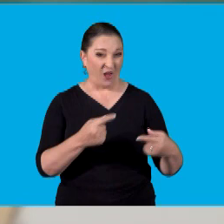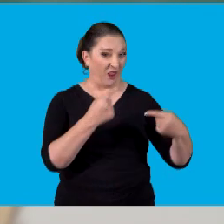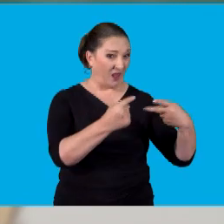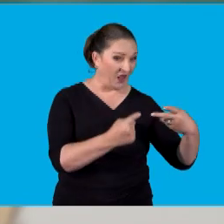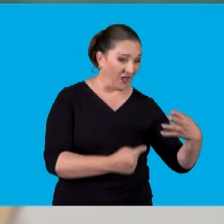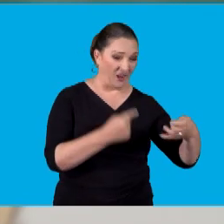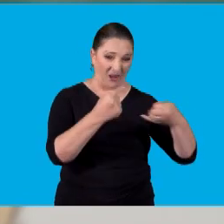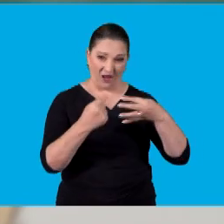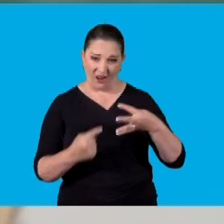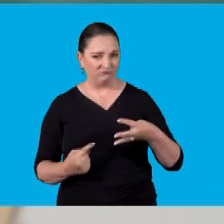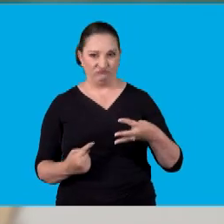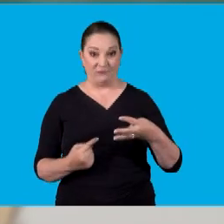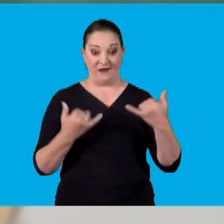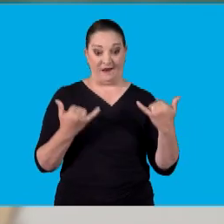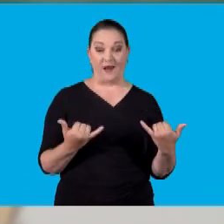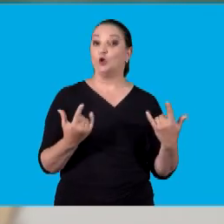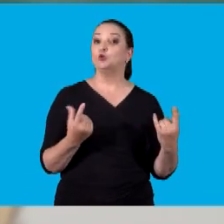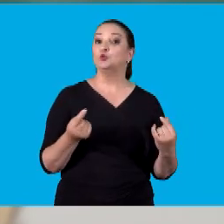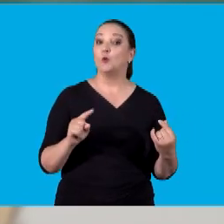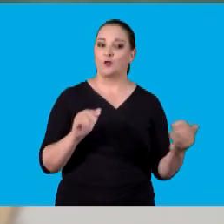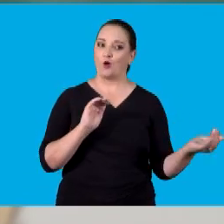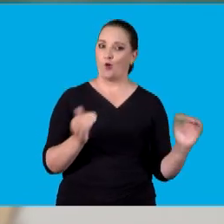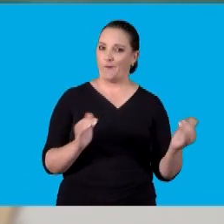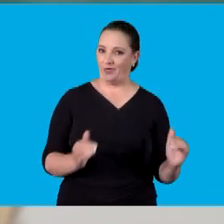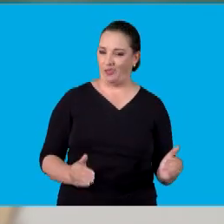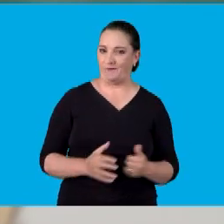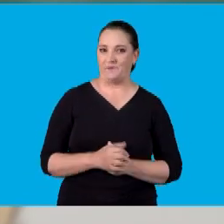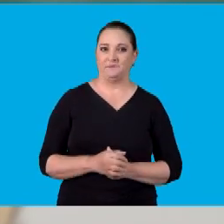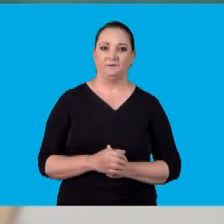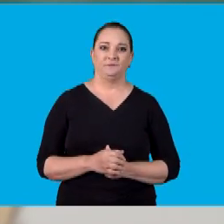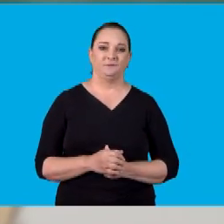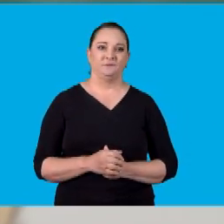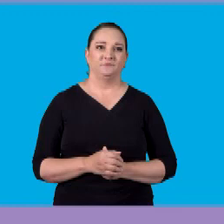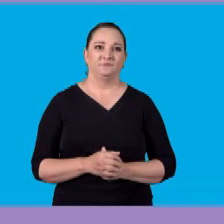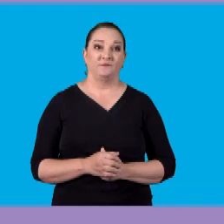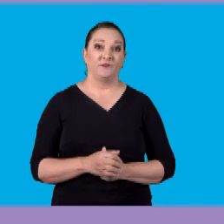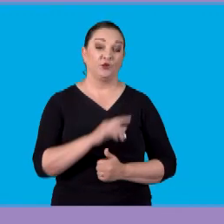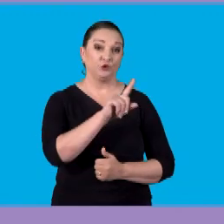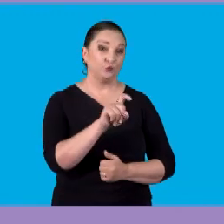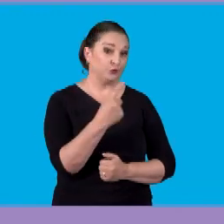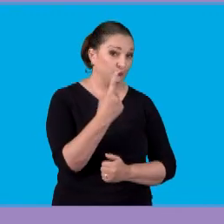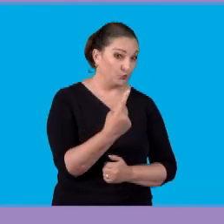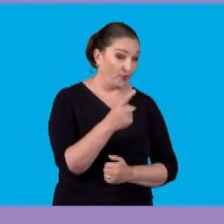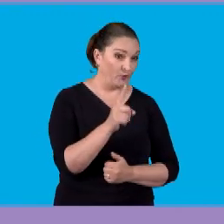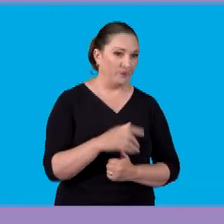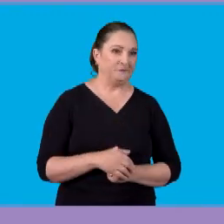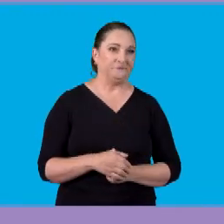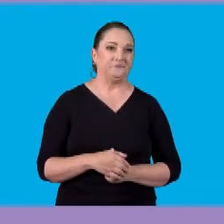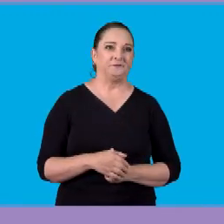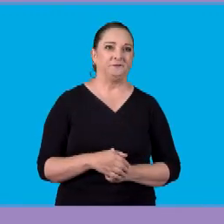to be listing properties, but let's compare these different parallelograms. Our first question there